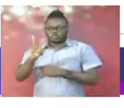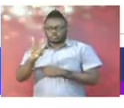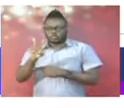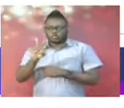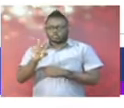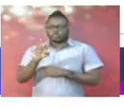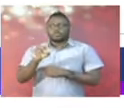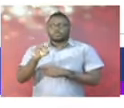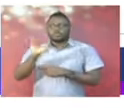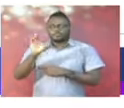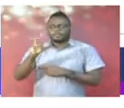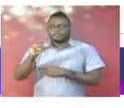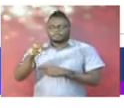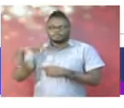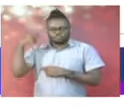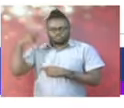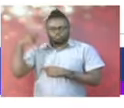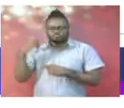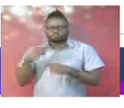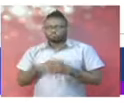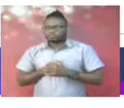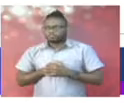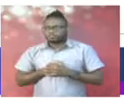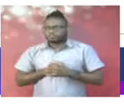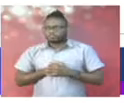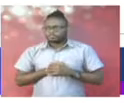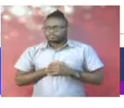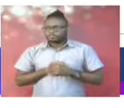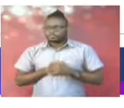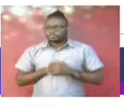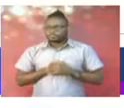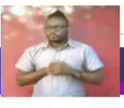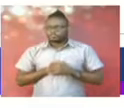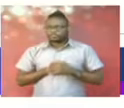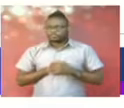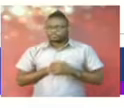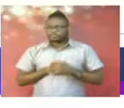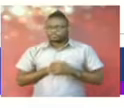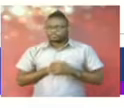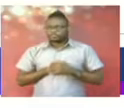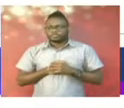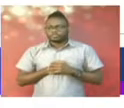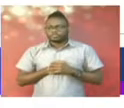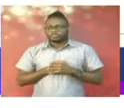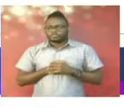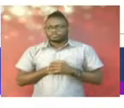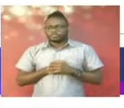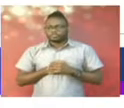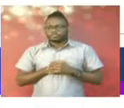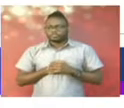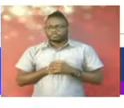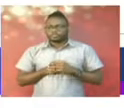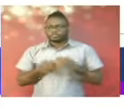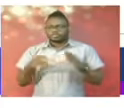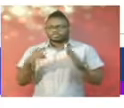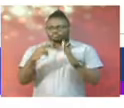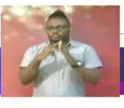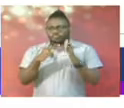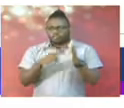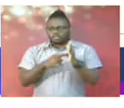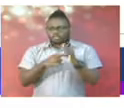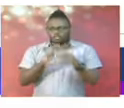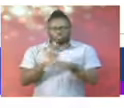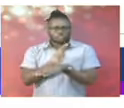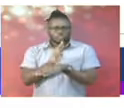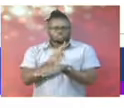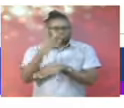First of all, the various ministers, the government has previously said that the guidelines being used for various measures, restrictions, and